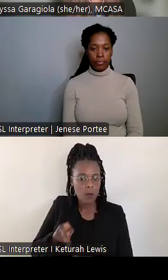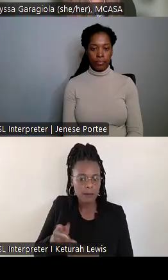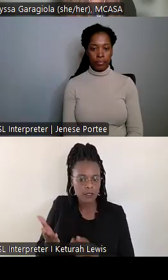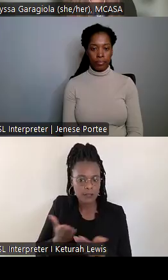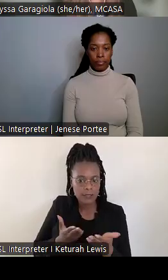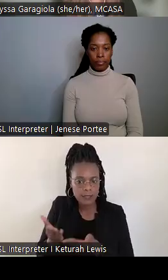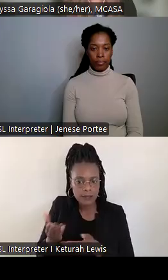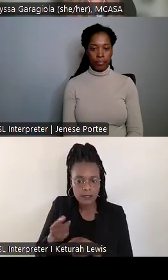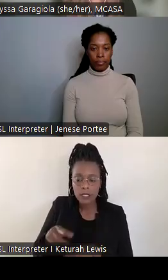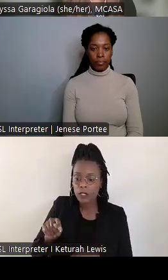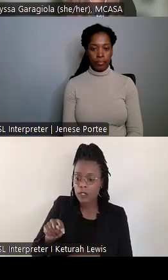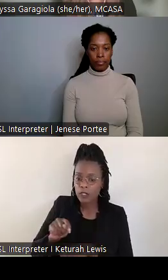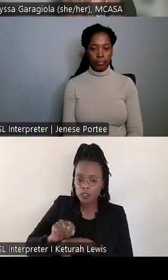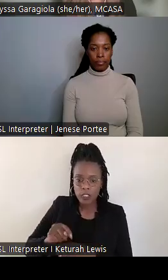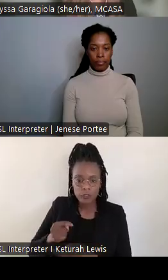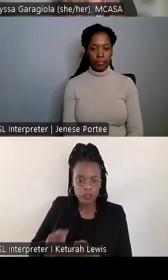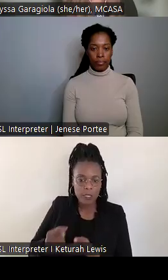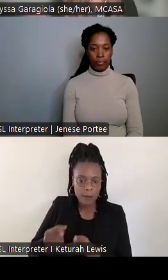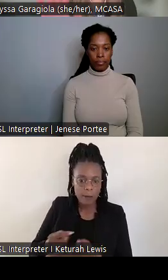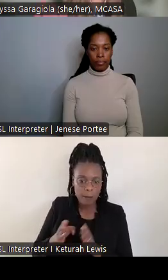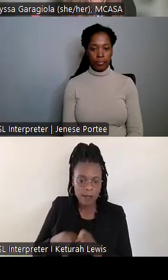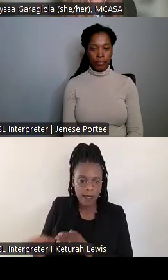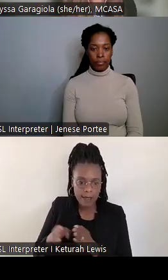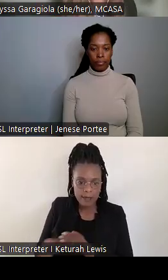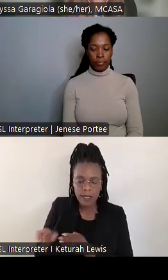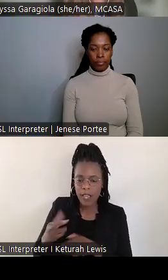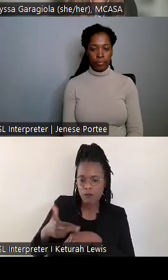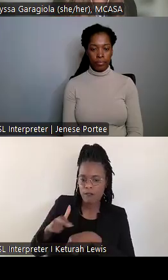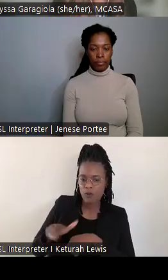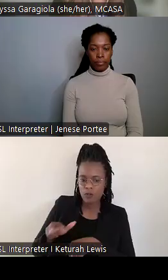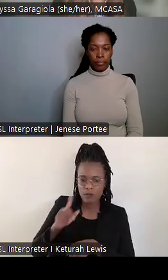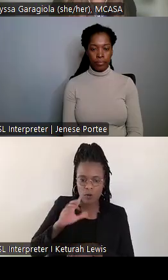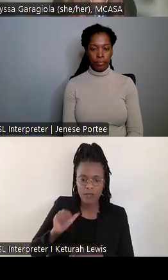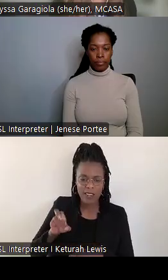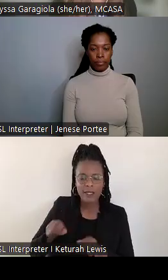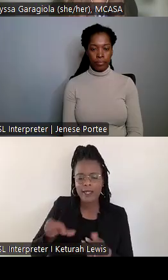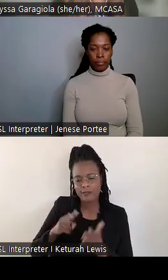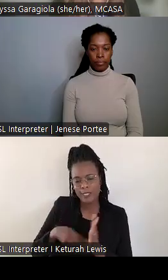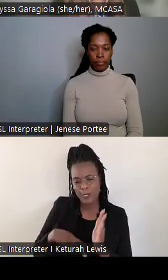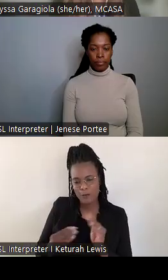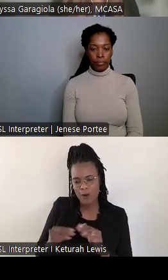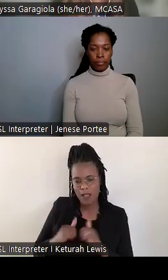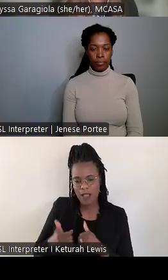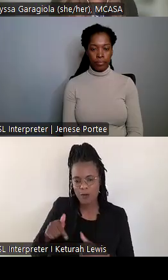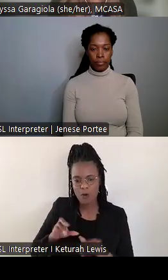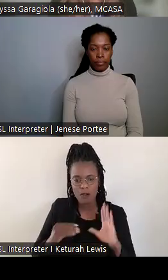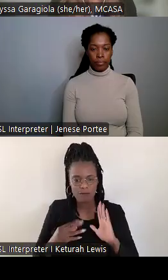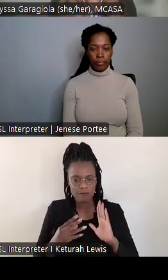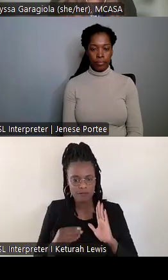and referrals for continued care. And again, you can read more about this with scanning the QR code or going to our